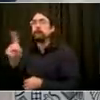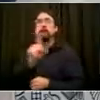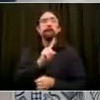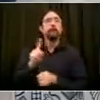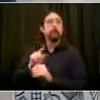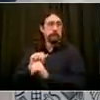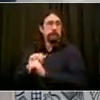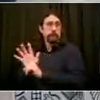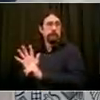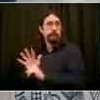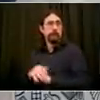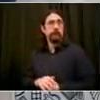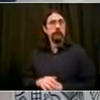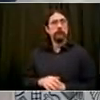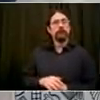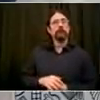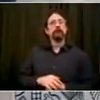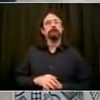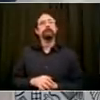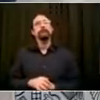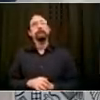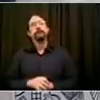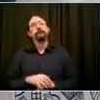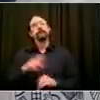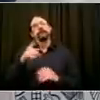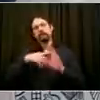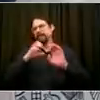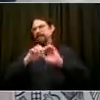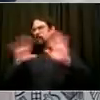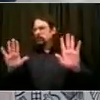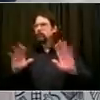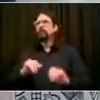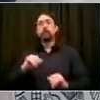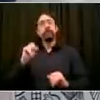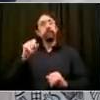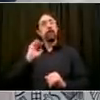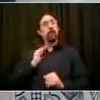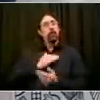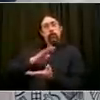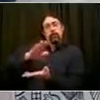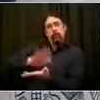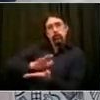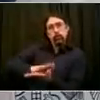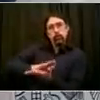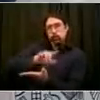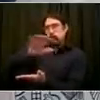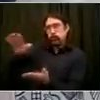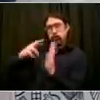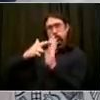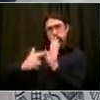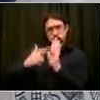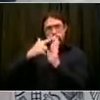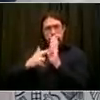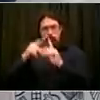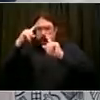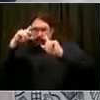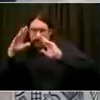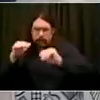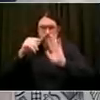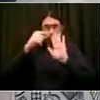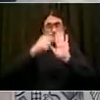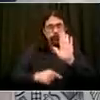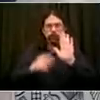looking around the world, figure out what's worked, what would be additional elements, because we do see the impact, unfortunately, COVID